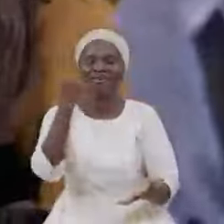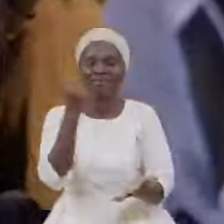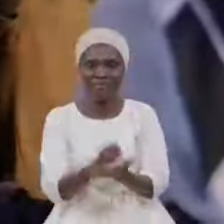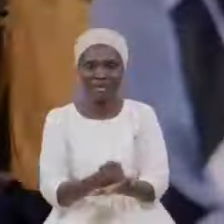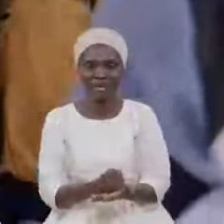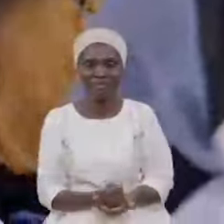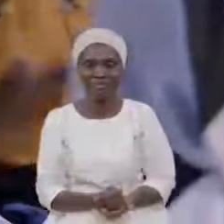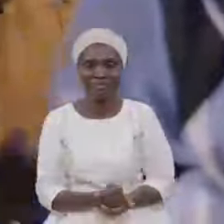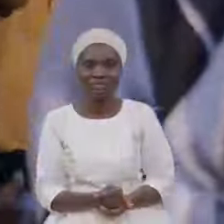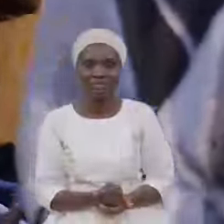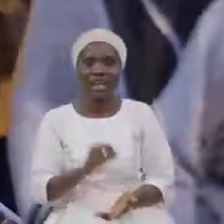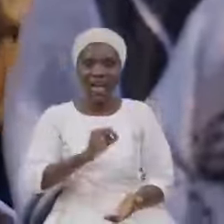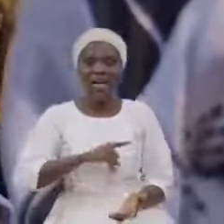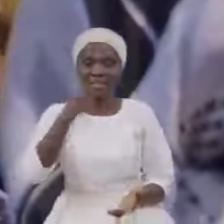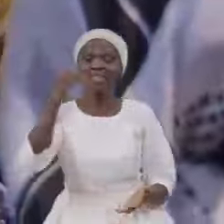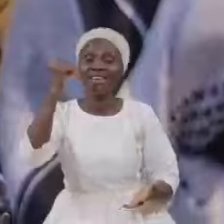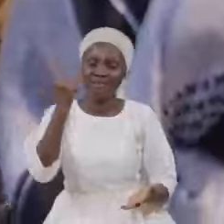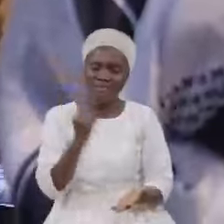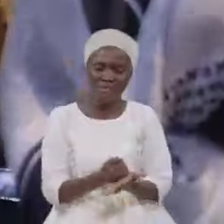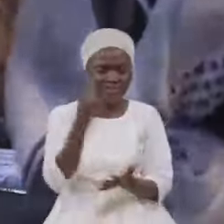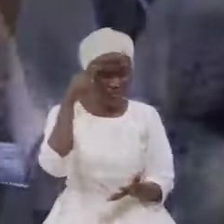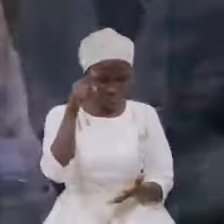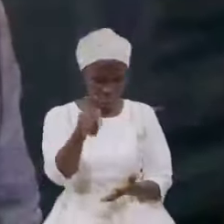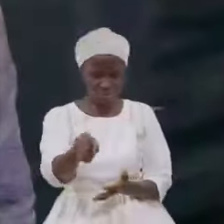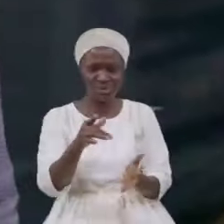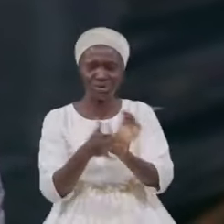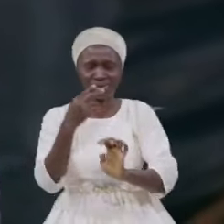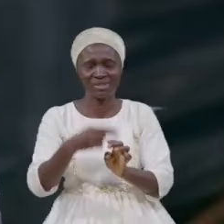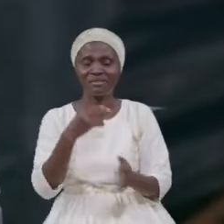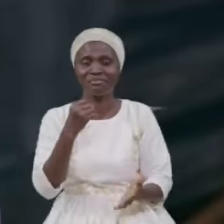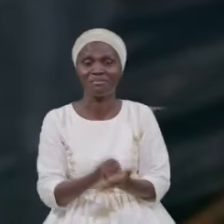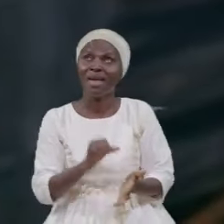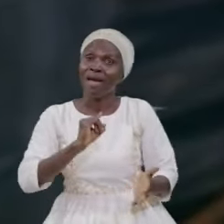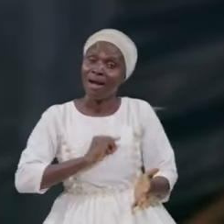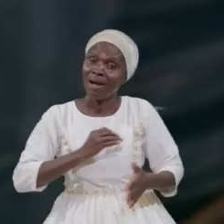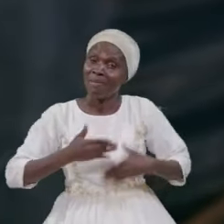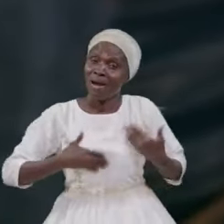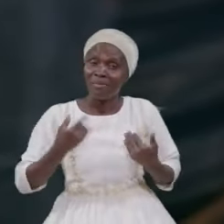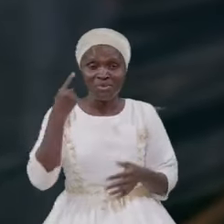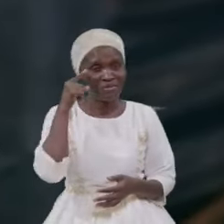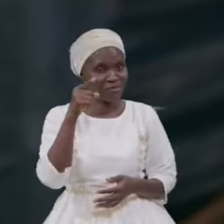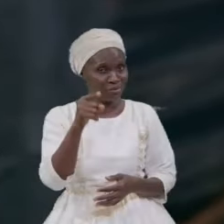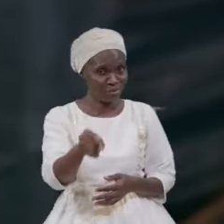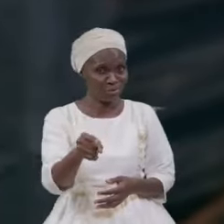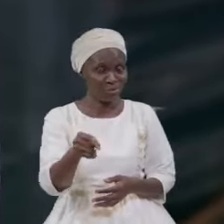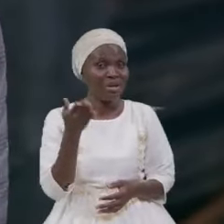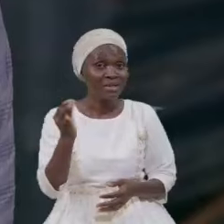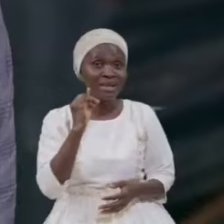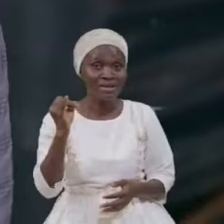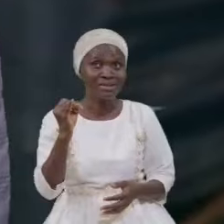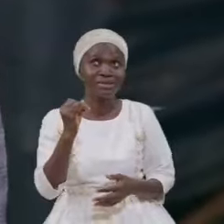you. I rejoice for you. There is joy in heaven over one